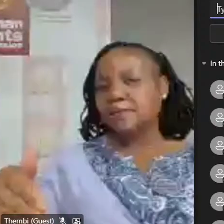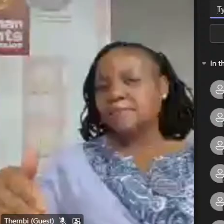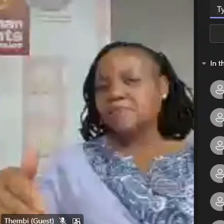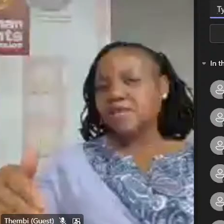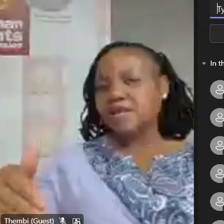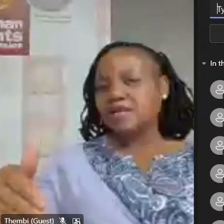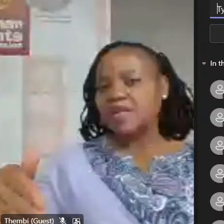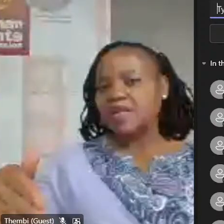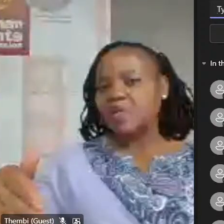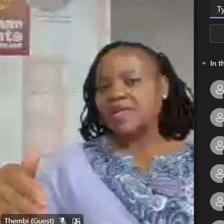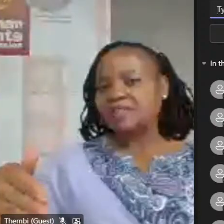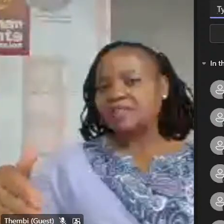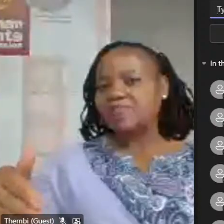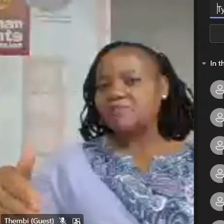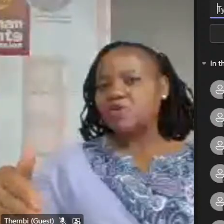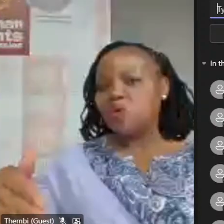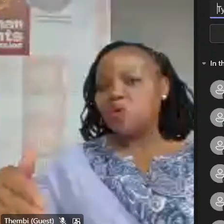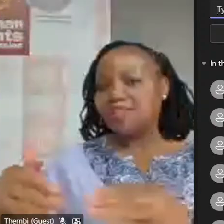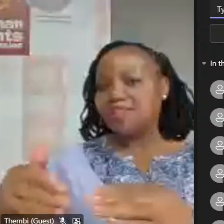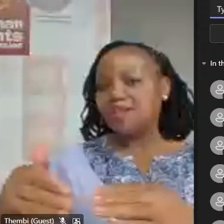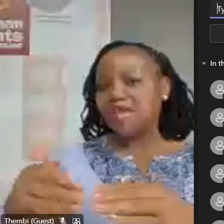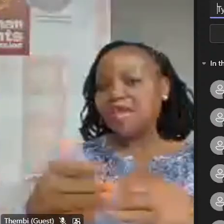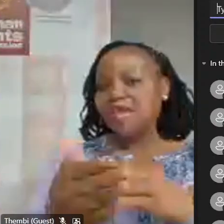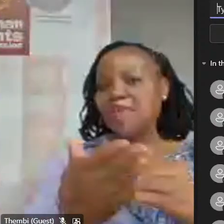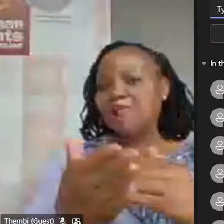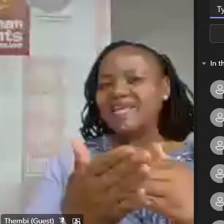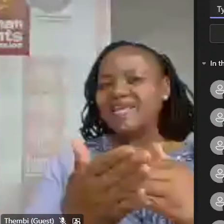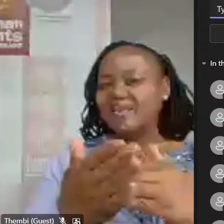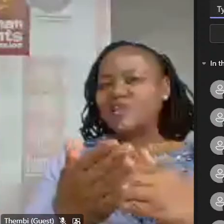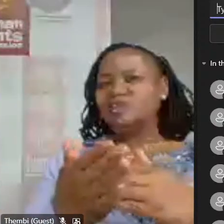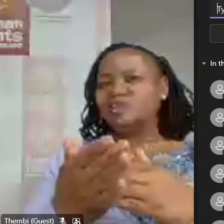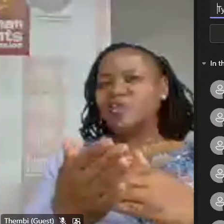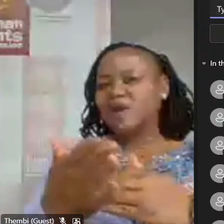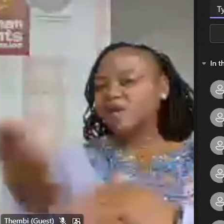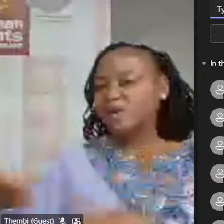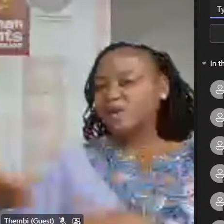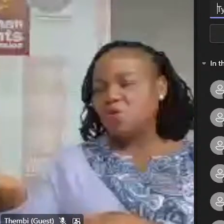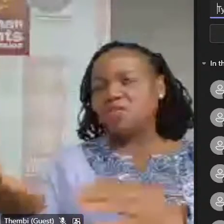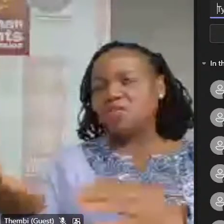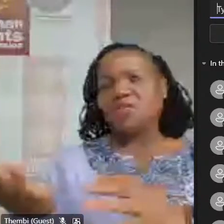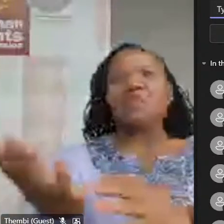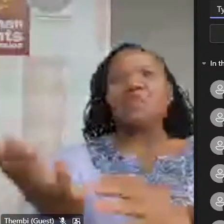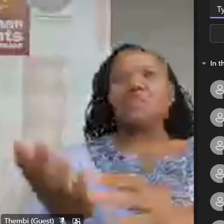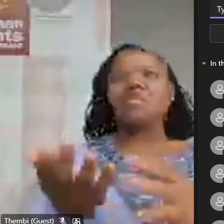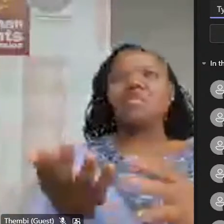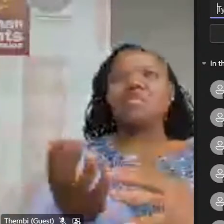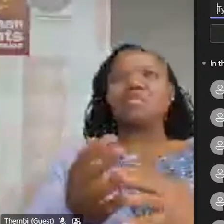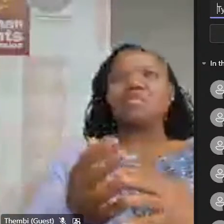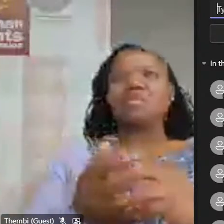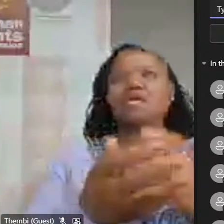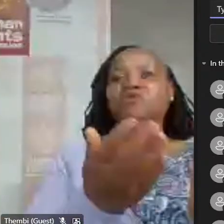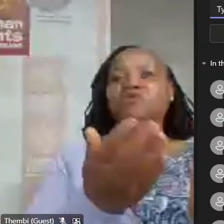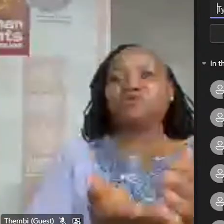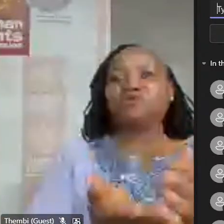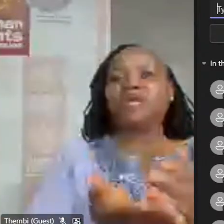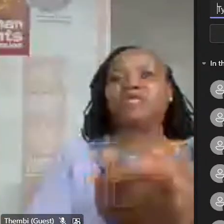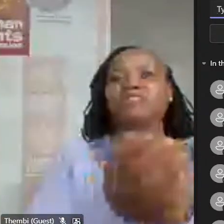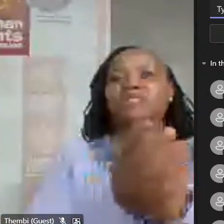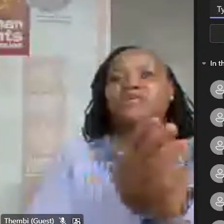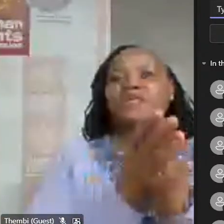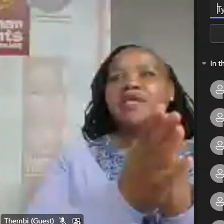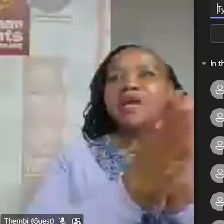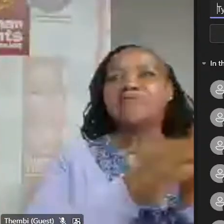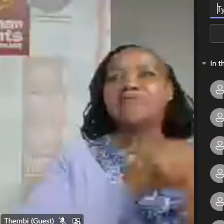cleanliness. And what does it mean beyond simply a public health issue where COVID has shown us cleanliness means I have to wash my